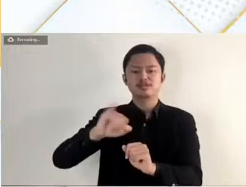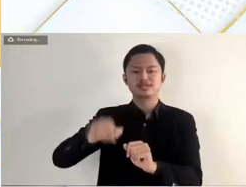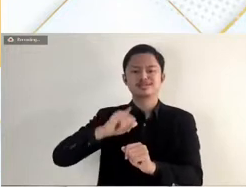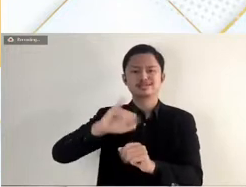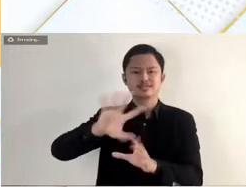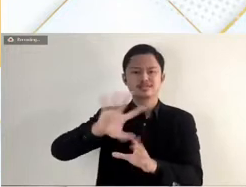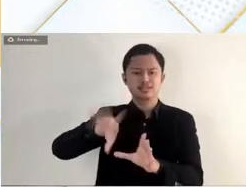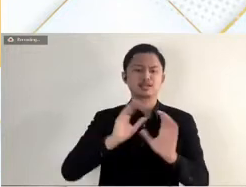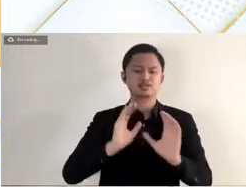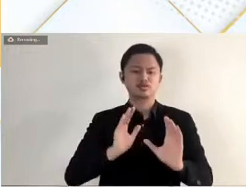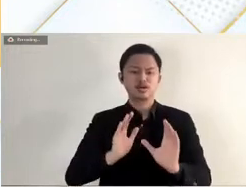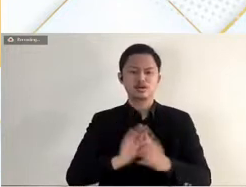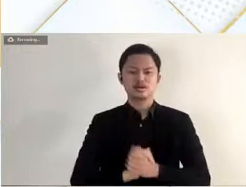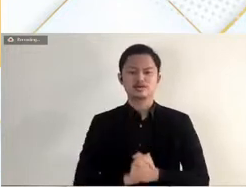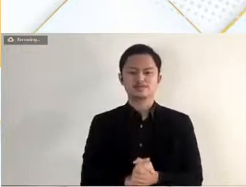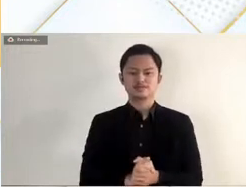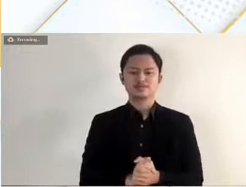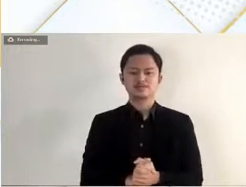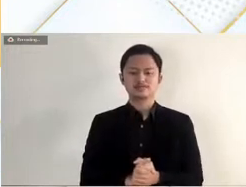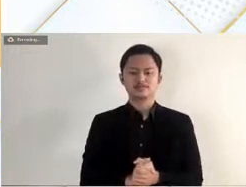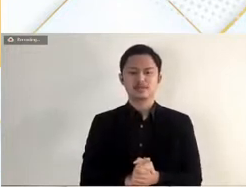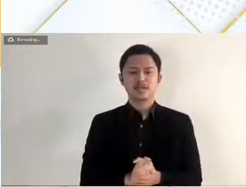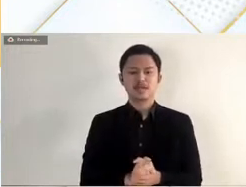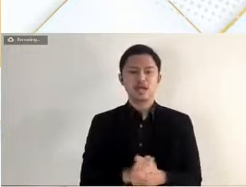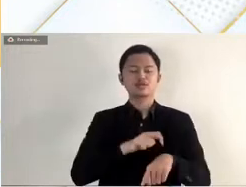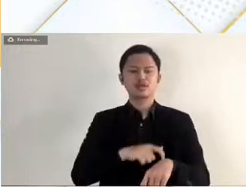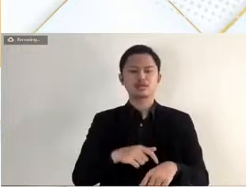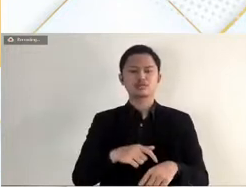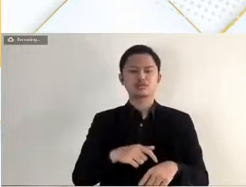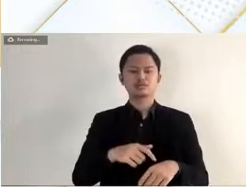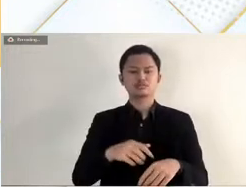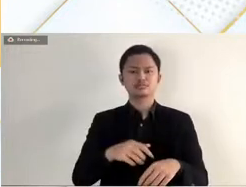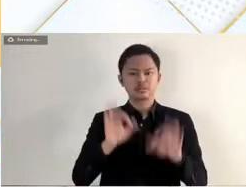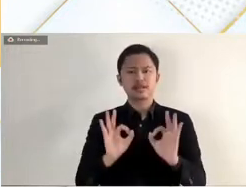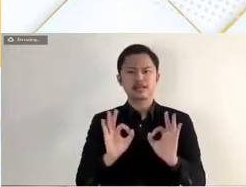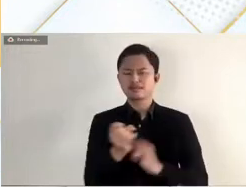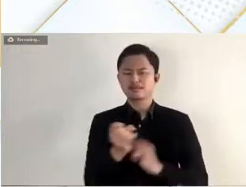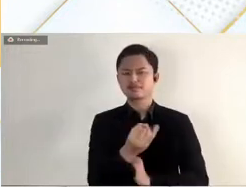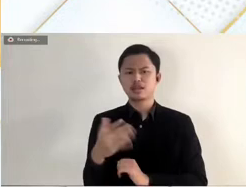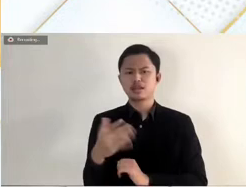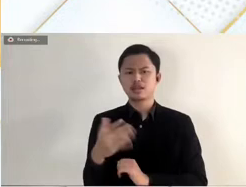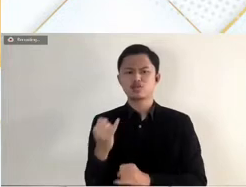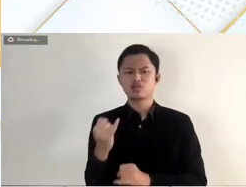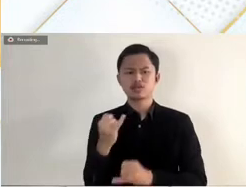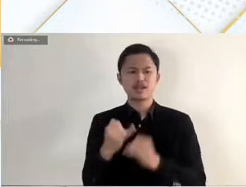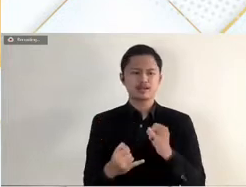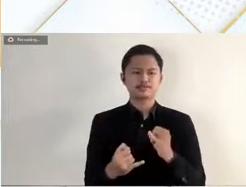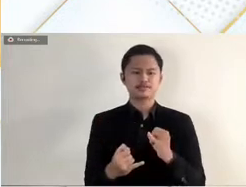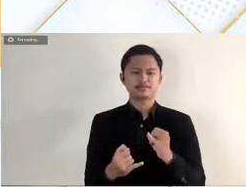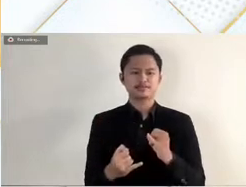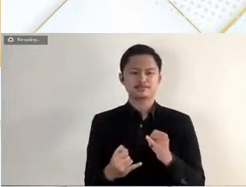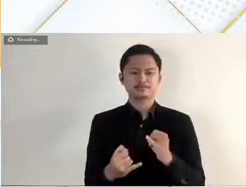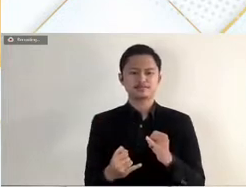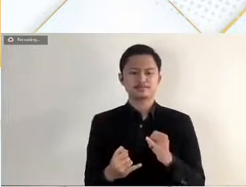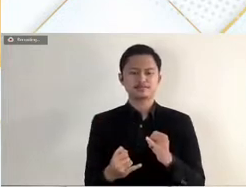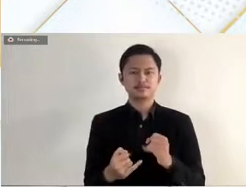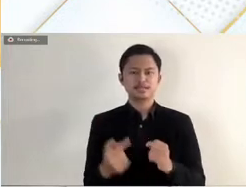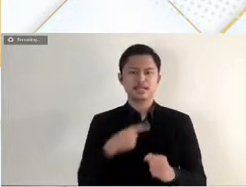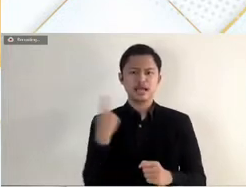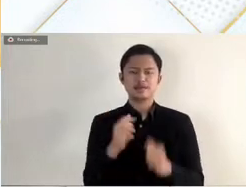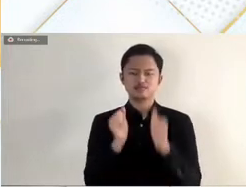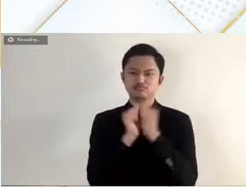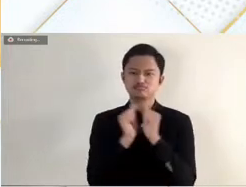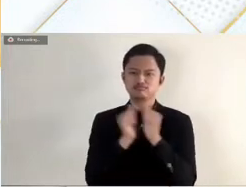that this was coming up the last few years, where there has been persistent